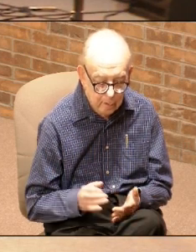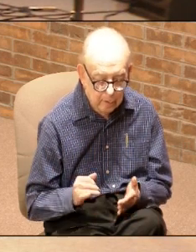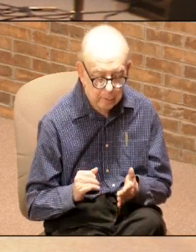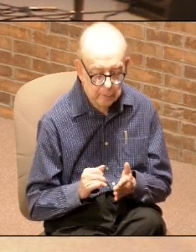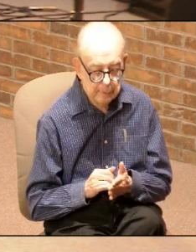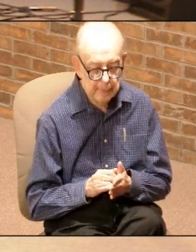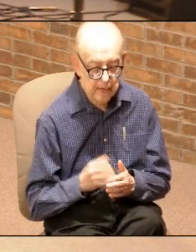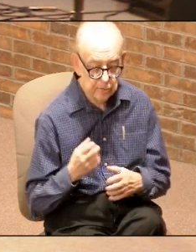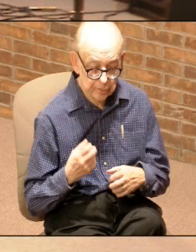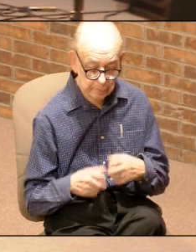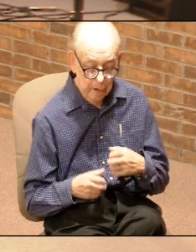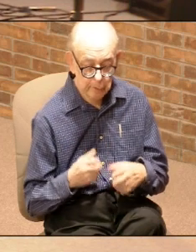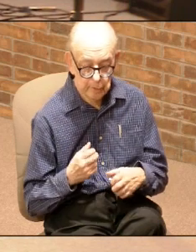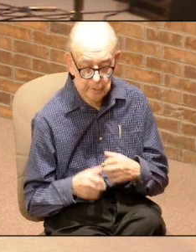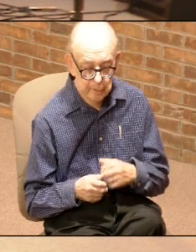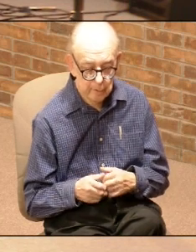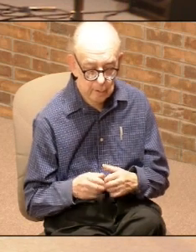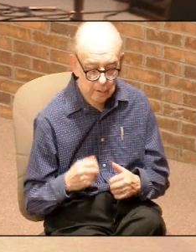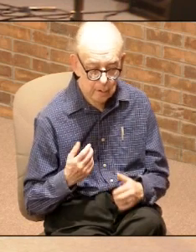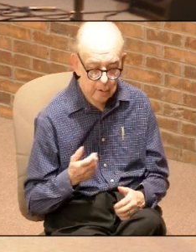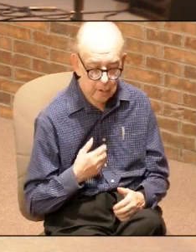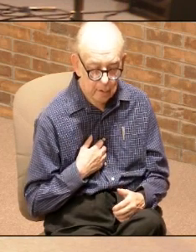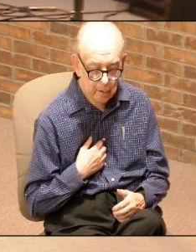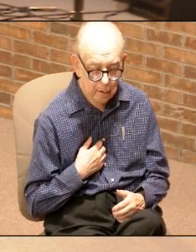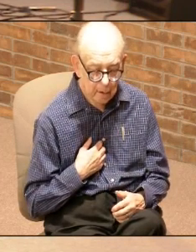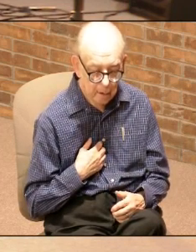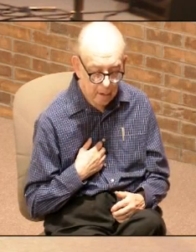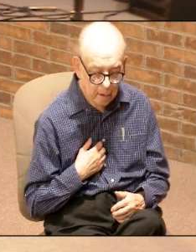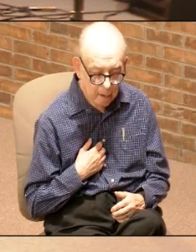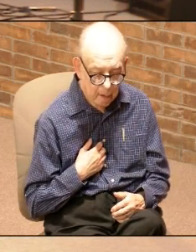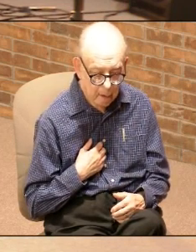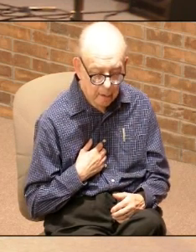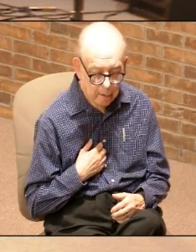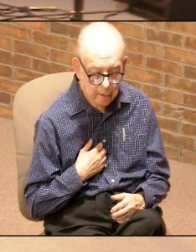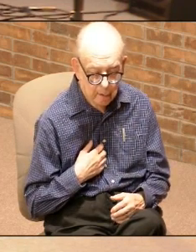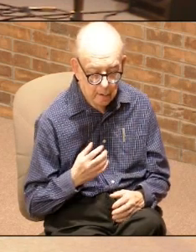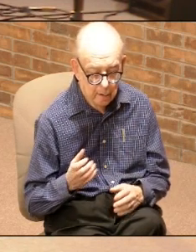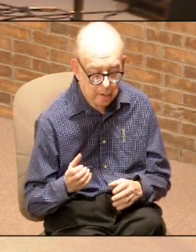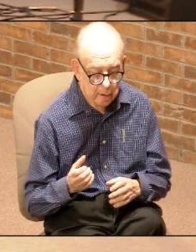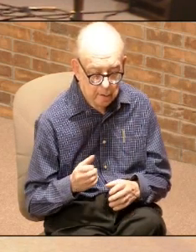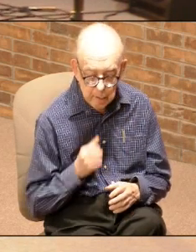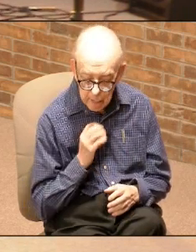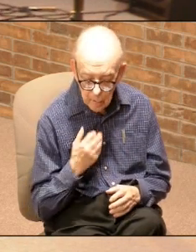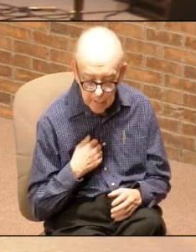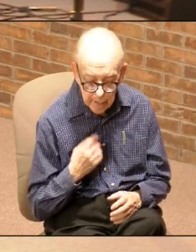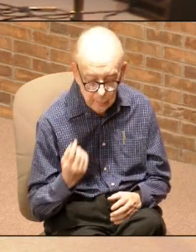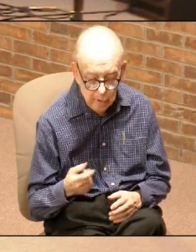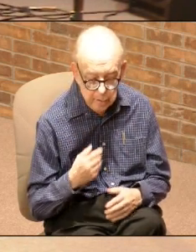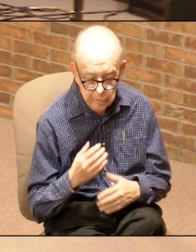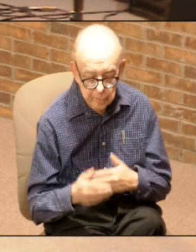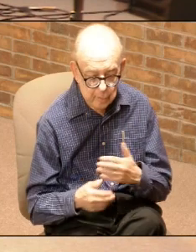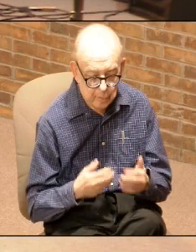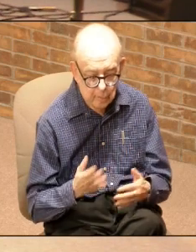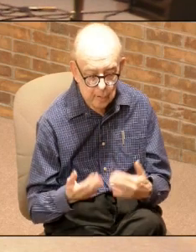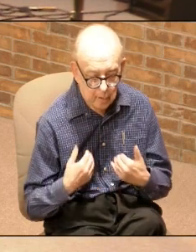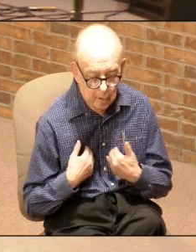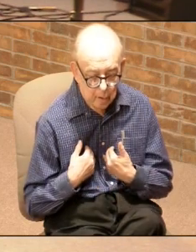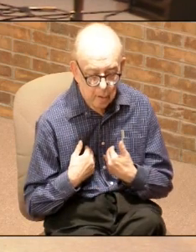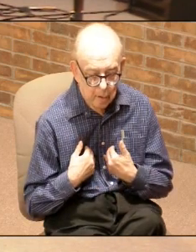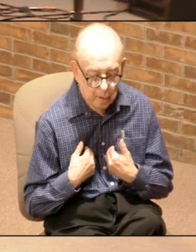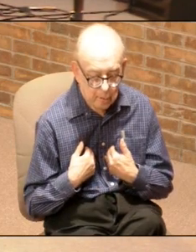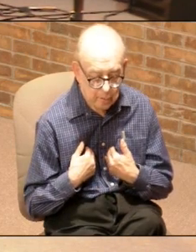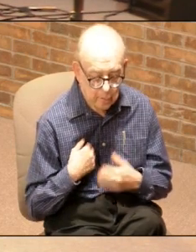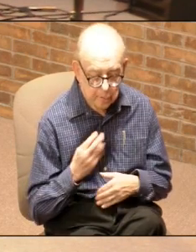That's the problem. We have now got not just one generation, now we're going on